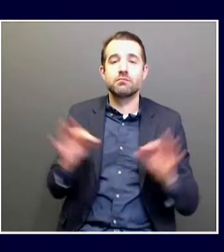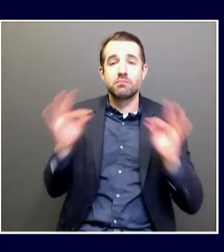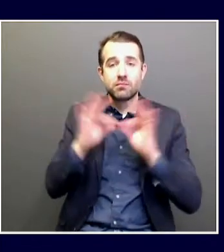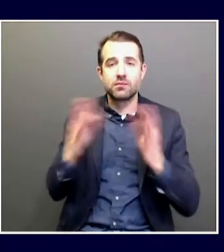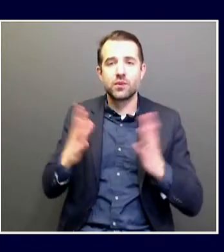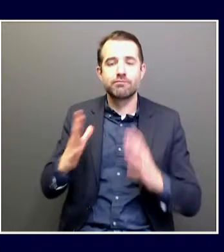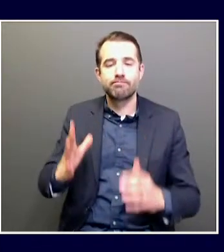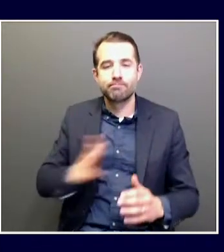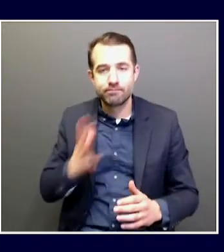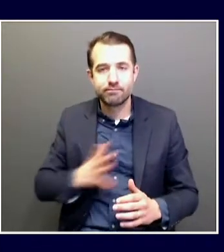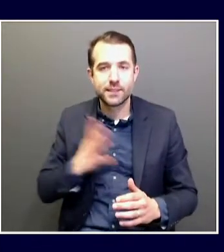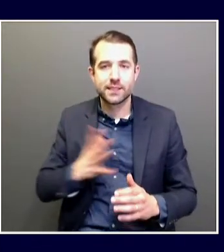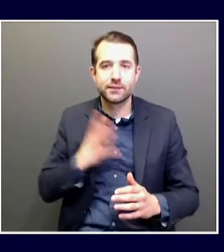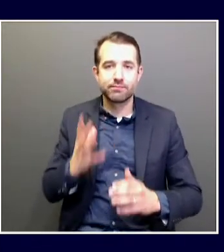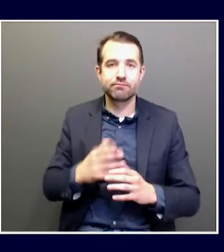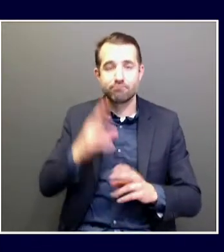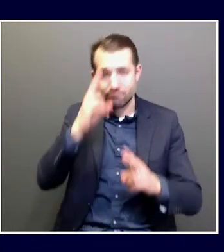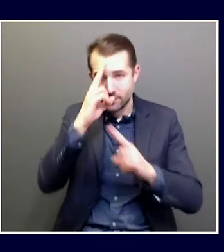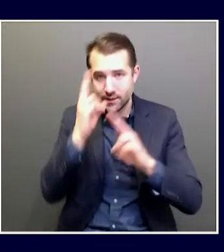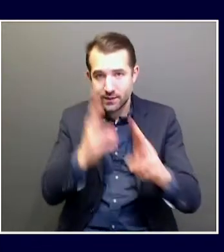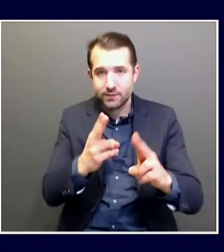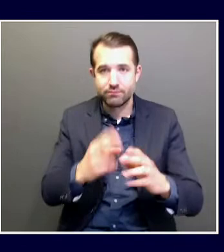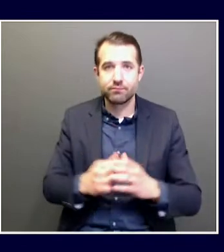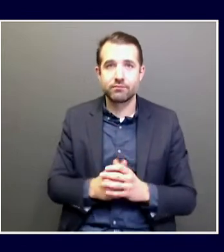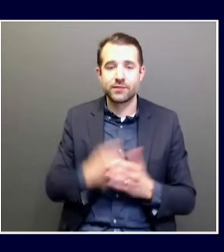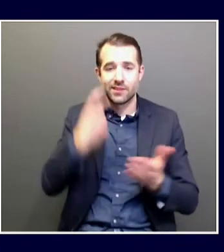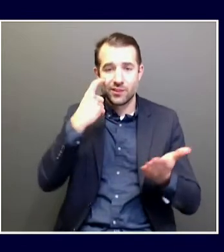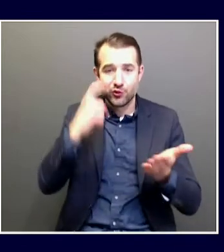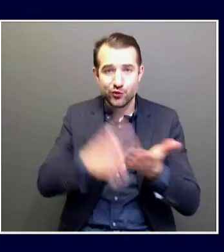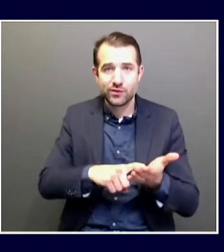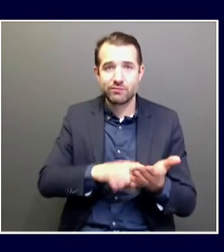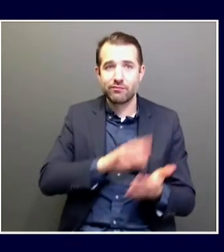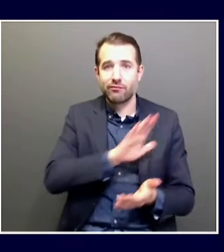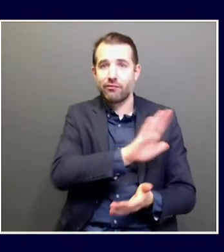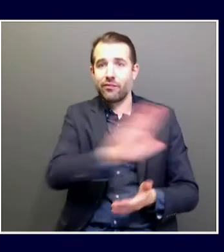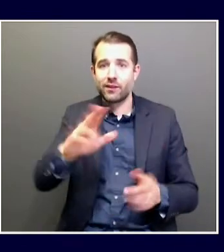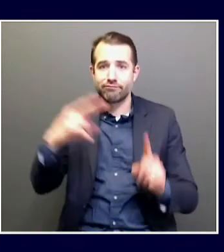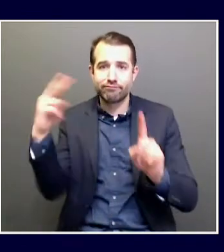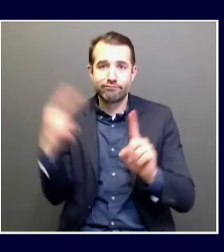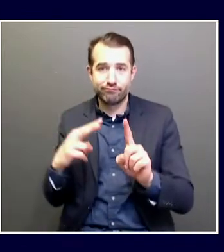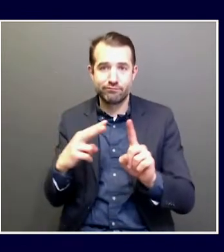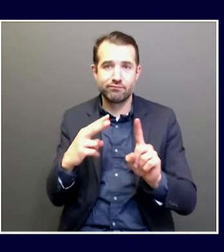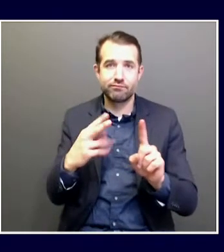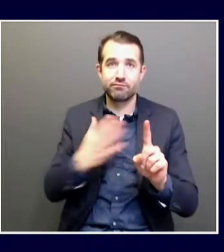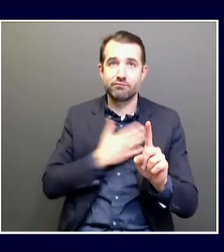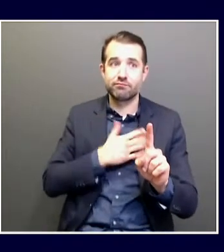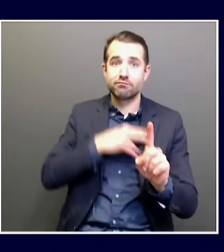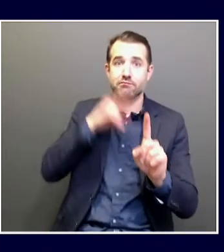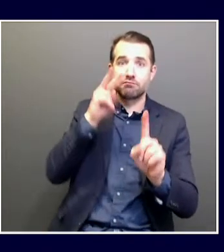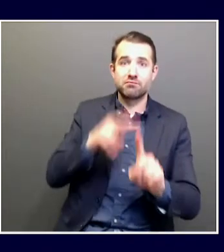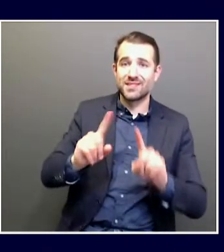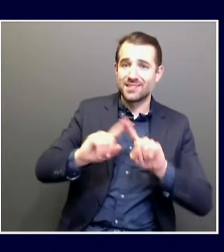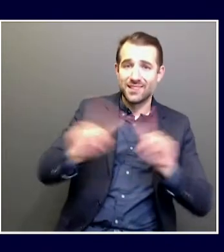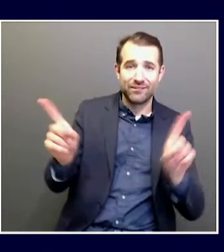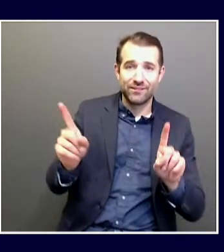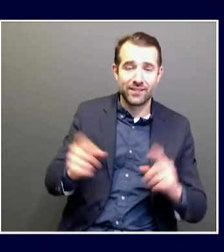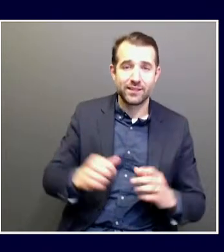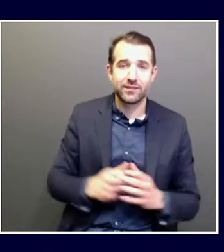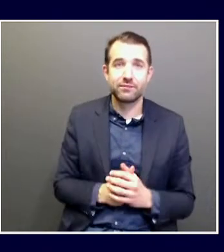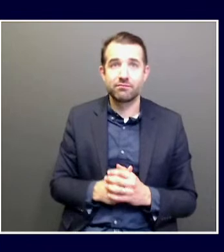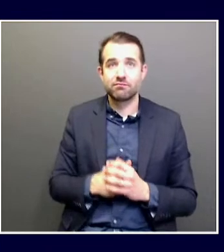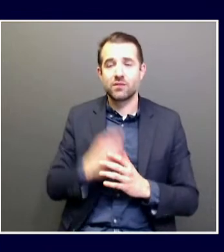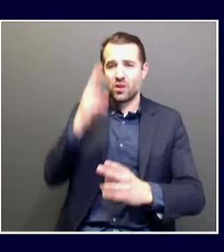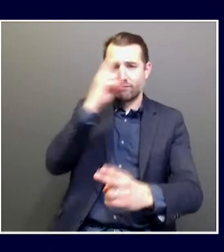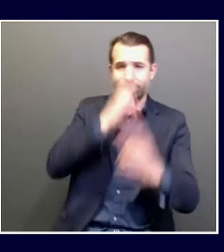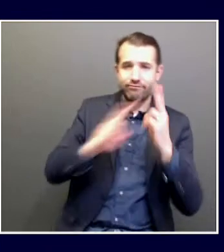grace. Recognize that they're coming at this world, a messy, bewildering world, with a different set of thoughts and values than you may